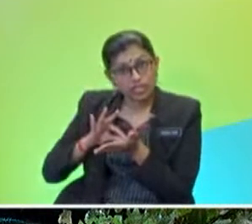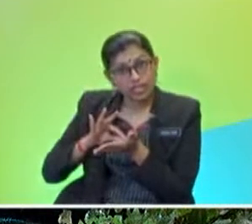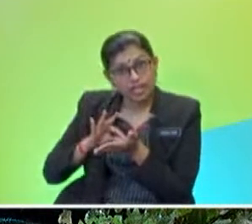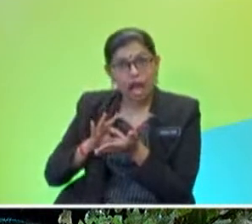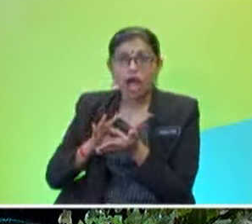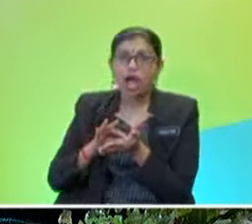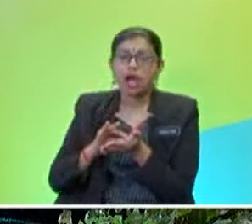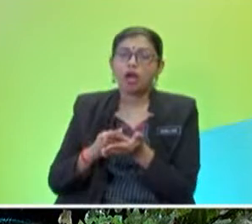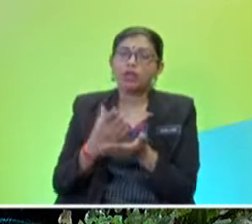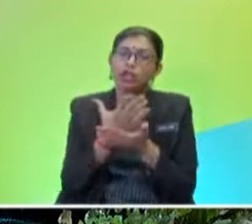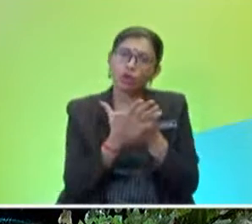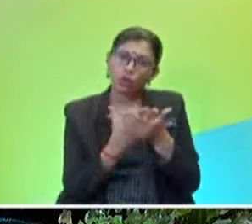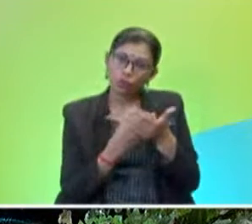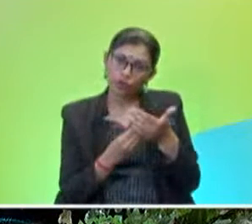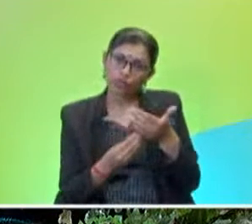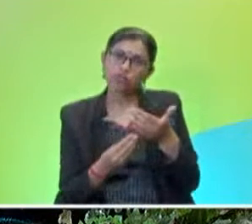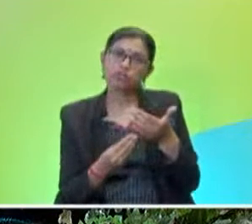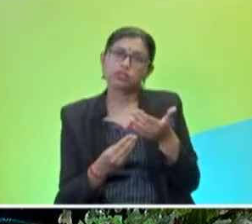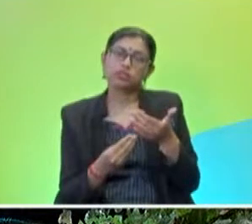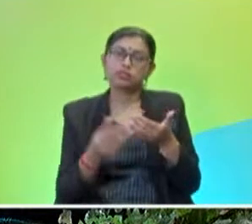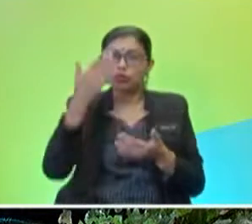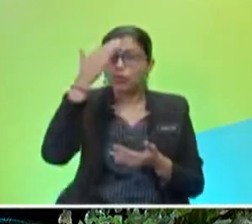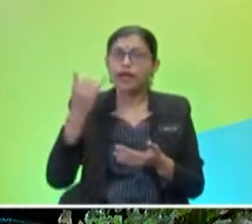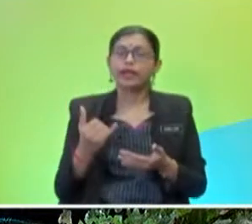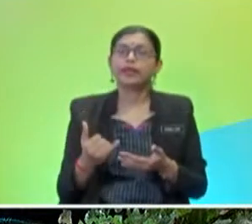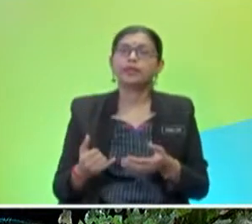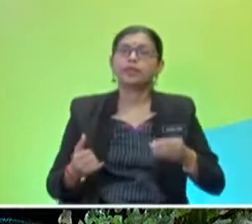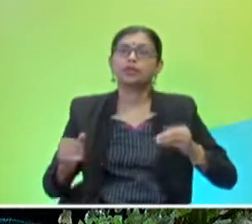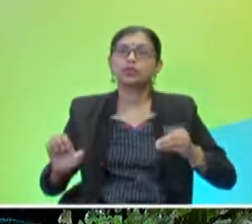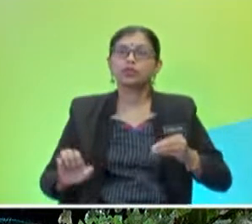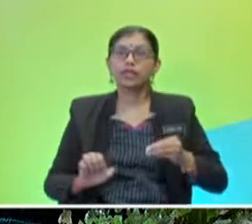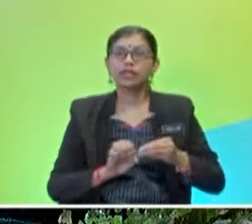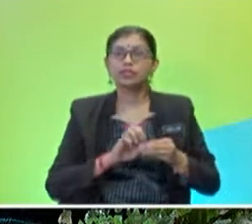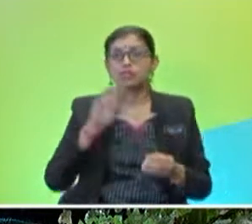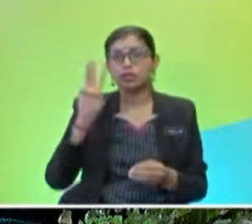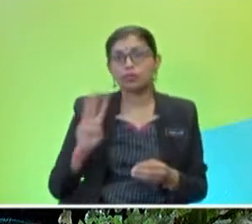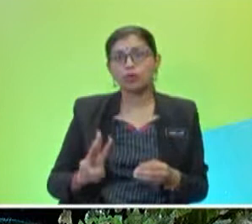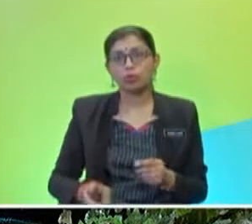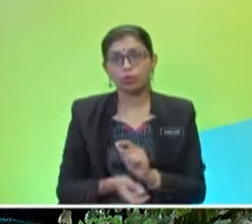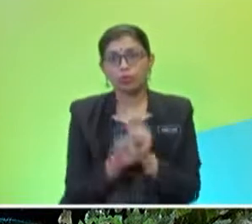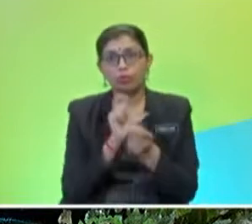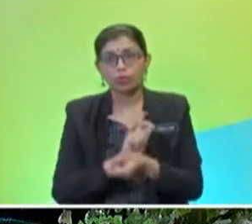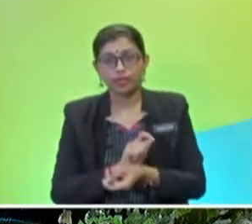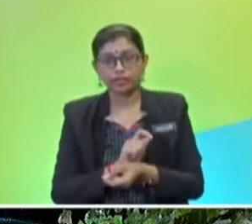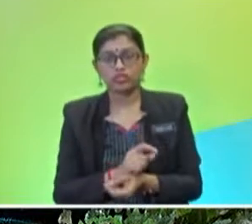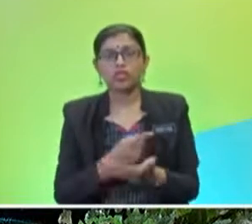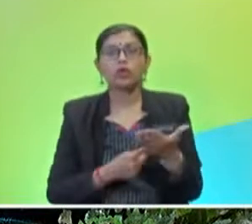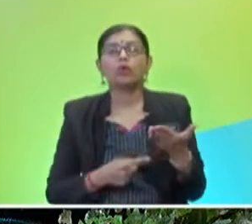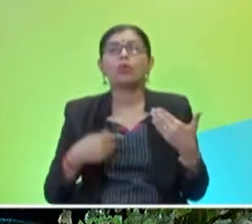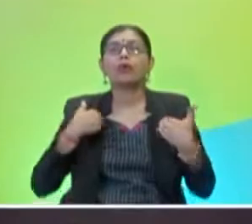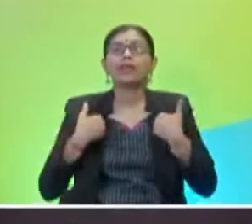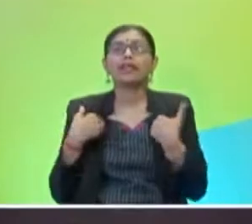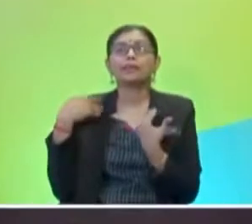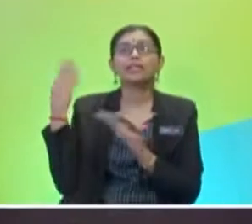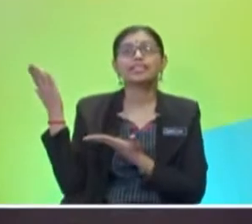became extinct due to extreme weather change. Mm-hmm. So what is this animal? I think it is a